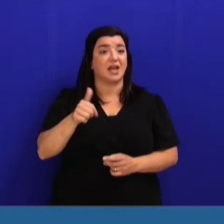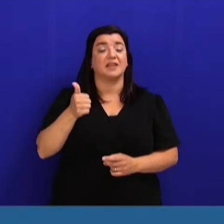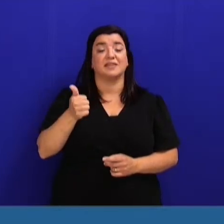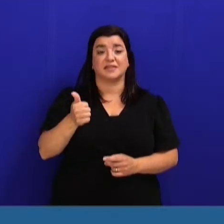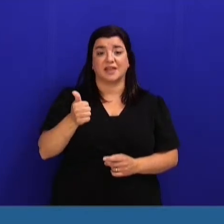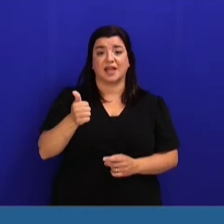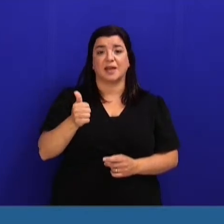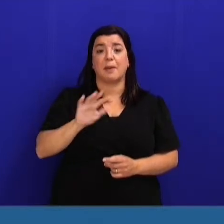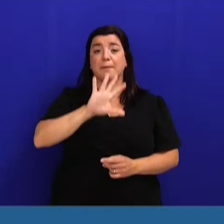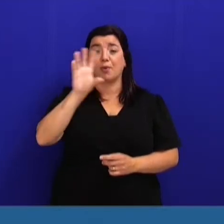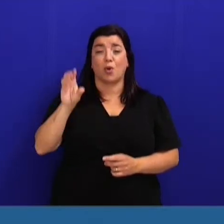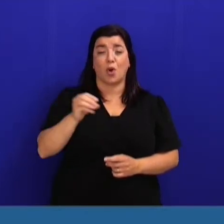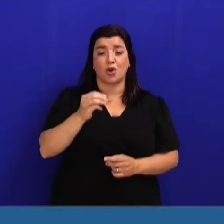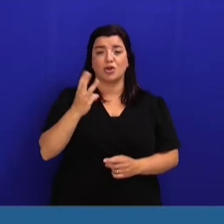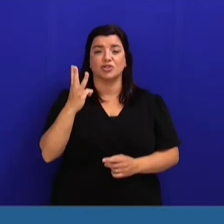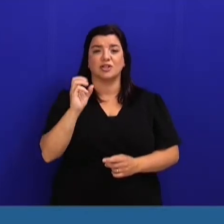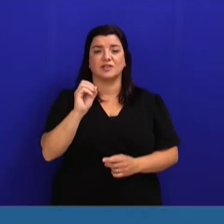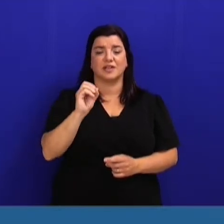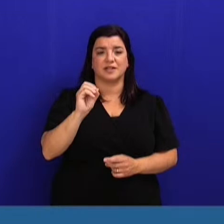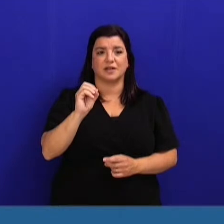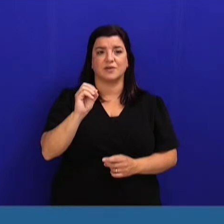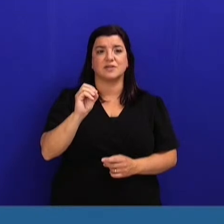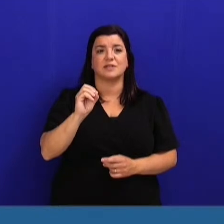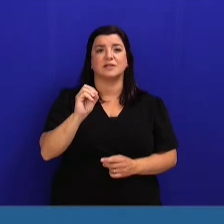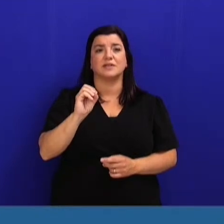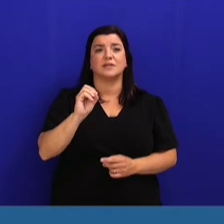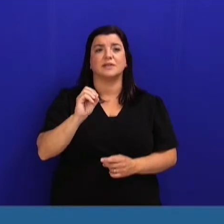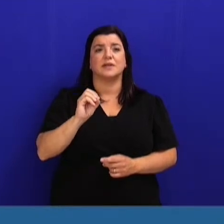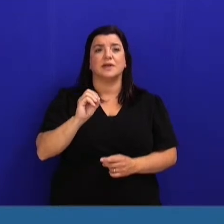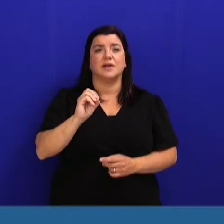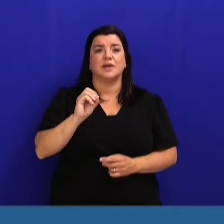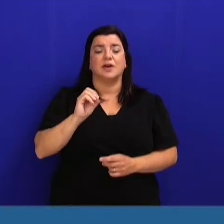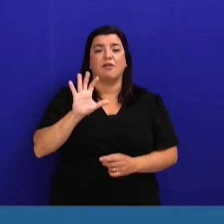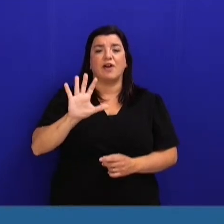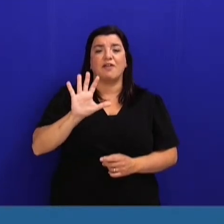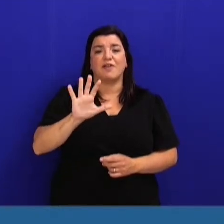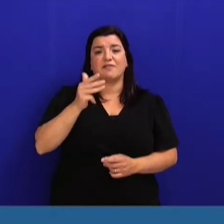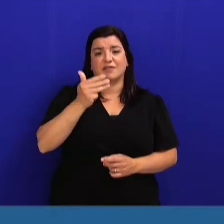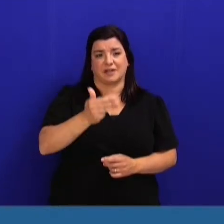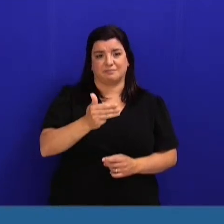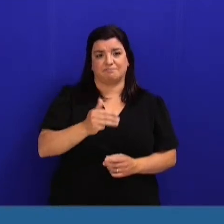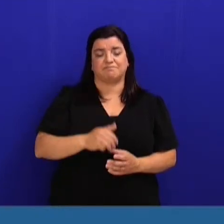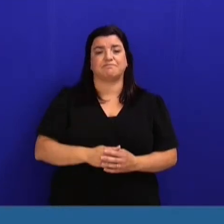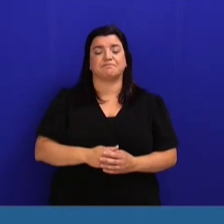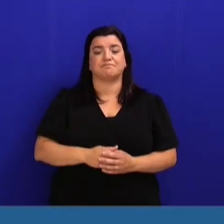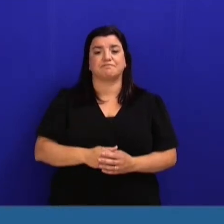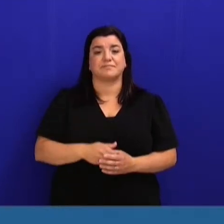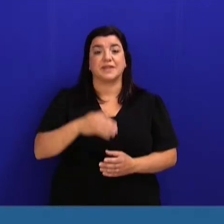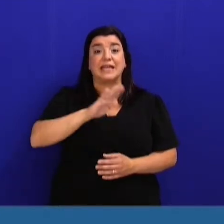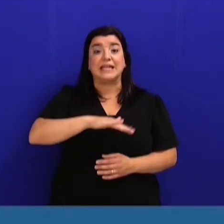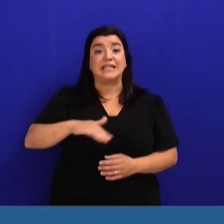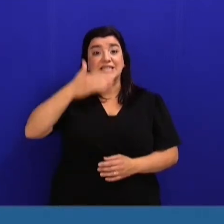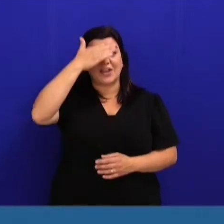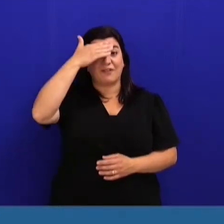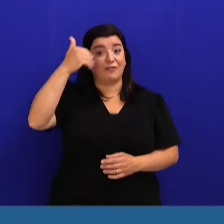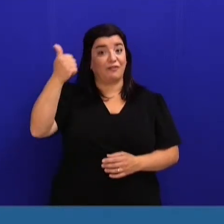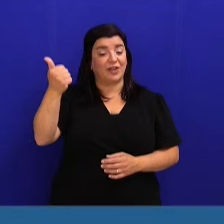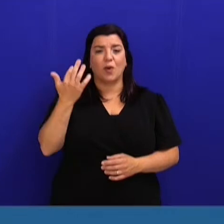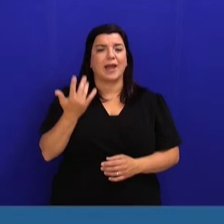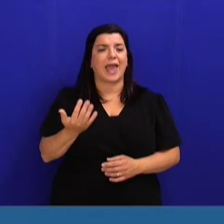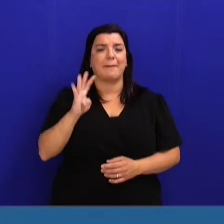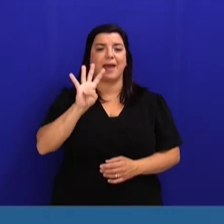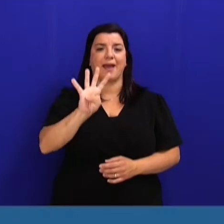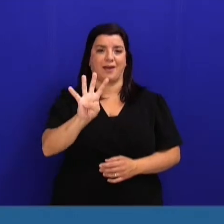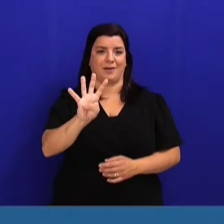ta' 30,559. Kellna wkoll 4 persuni li recovered u t-total ta' persuni recovered huwa ta'